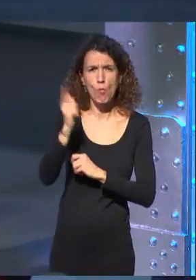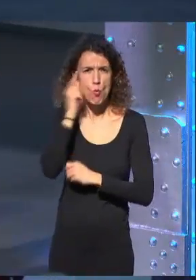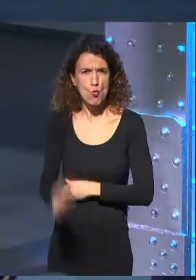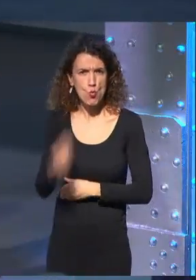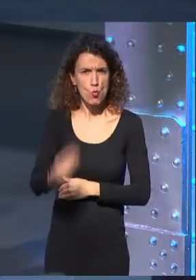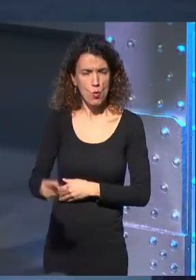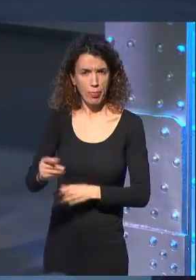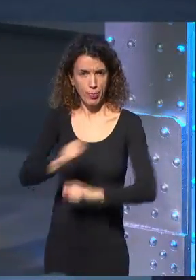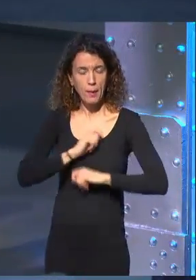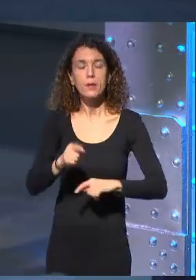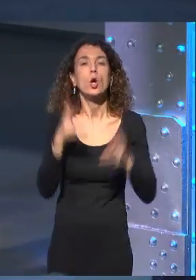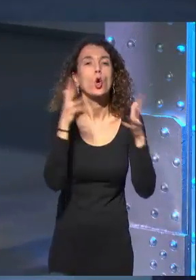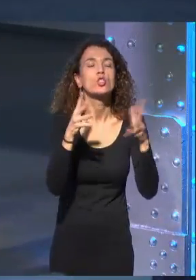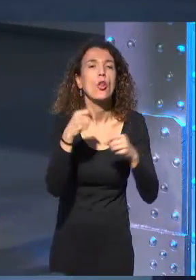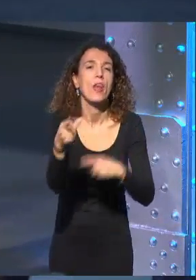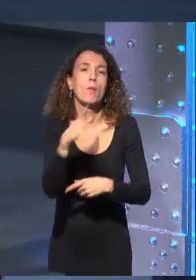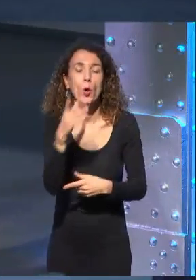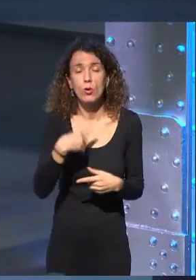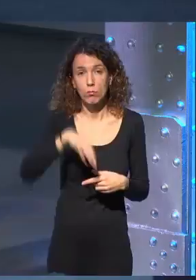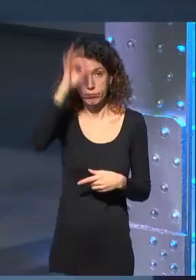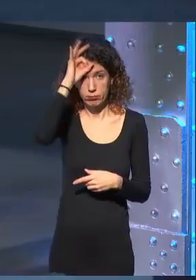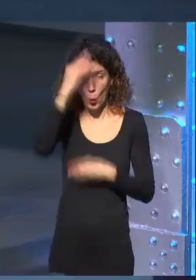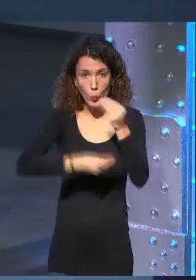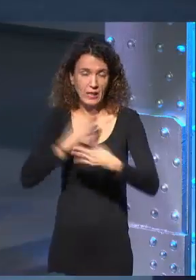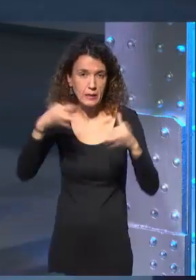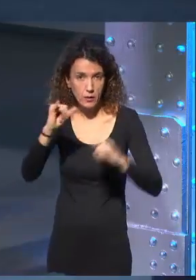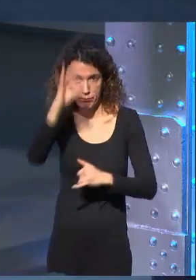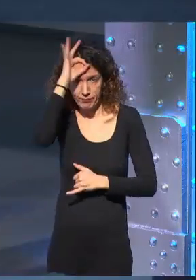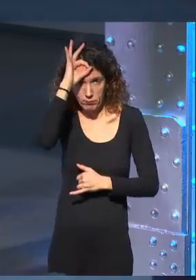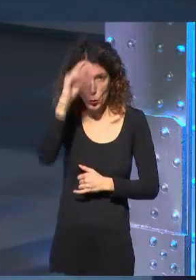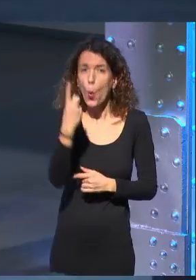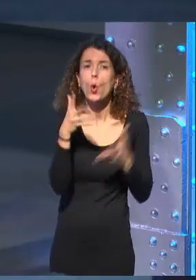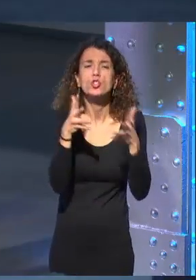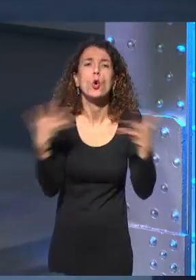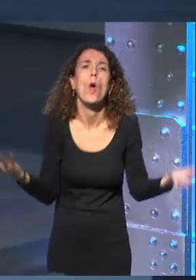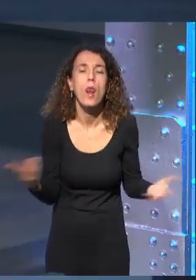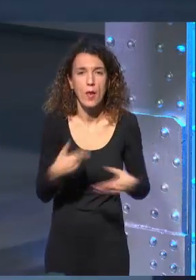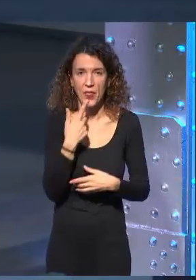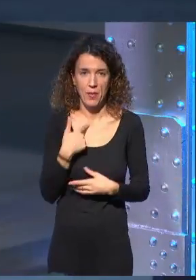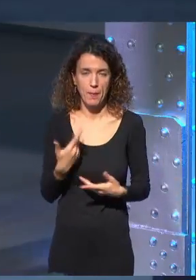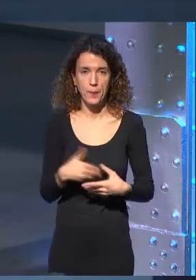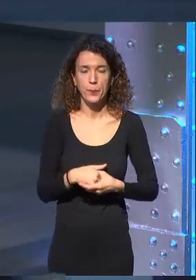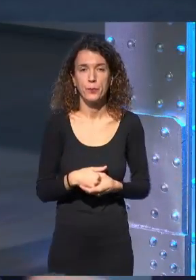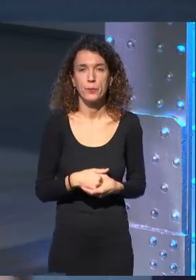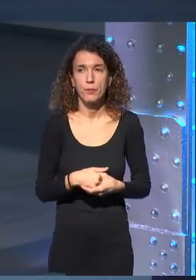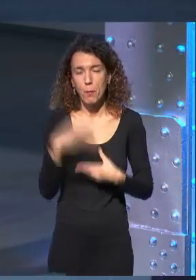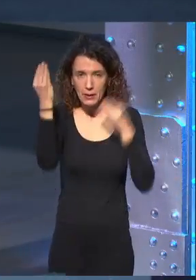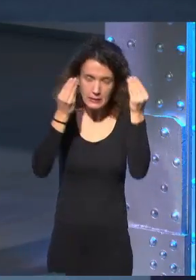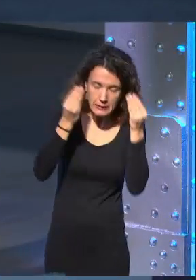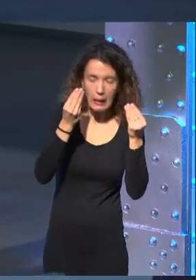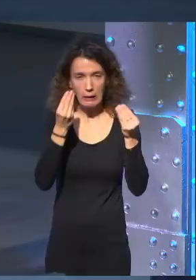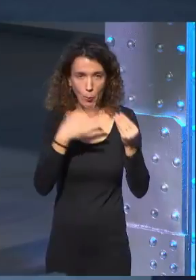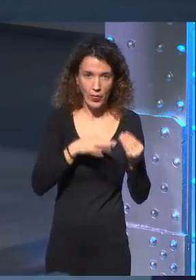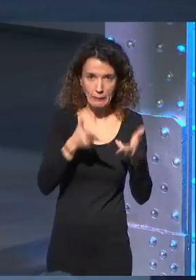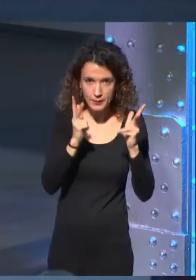has just received his first smartphone, and you would have to give him one advice because he doesn't have a clue about how to use